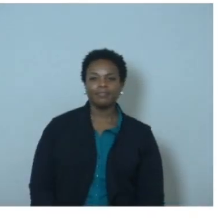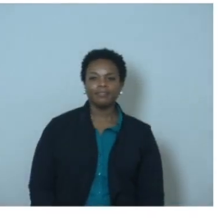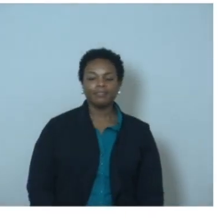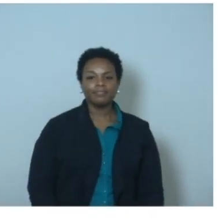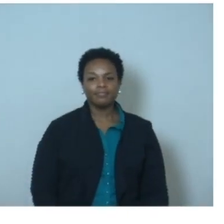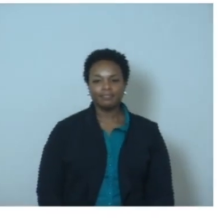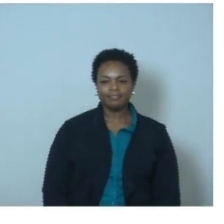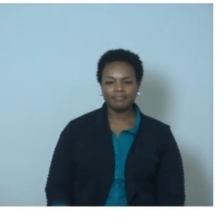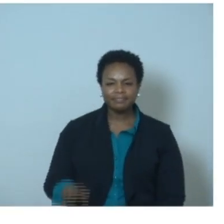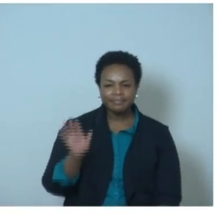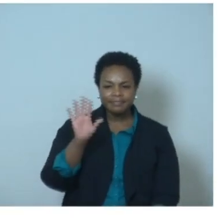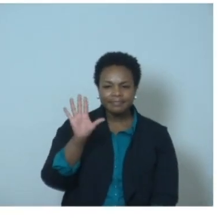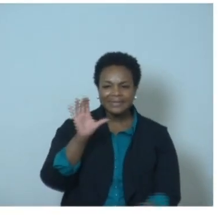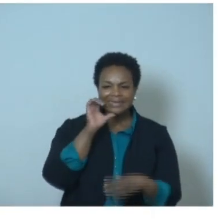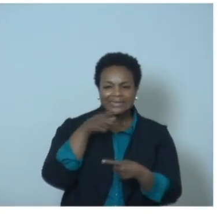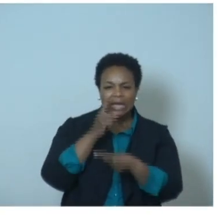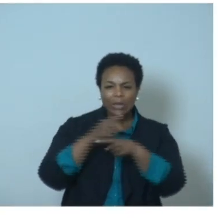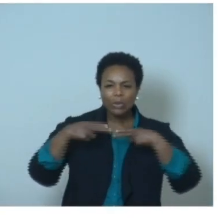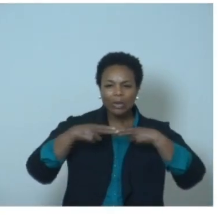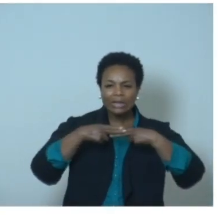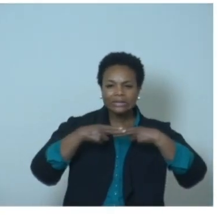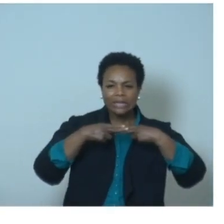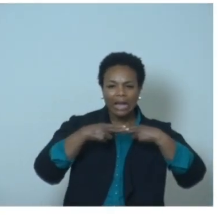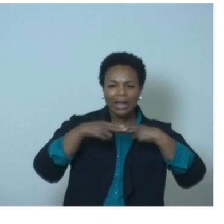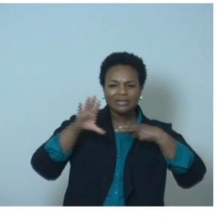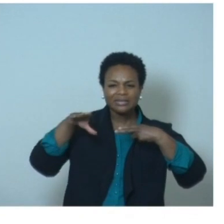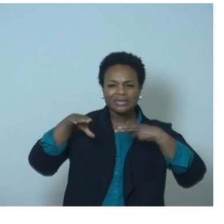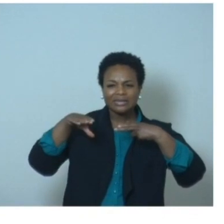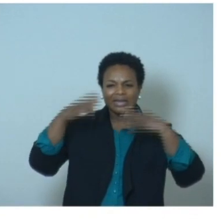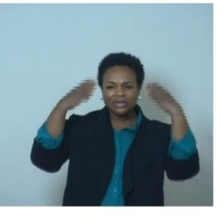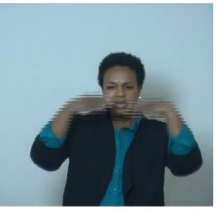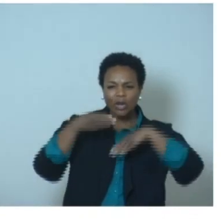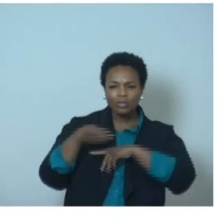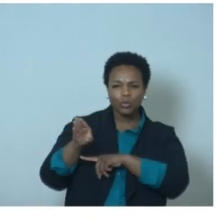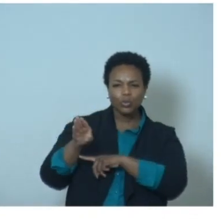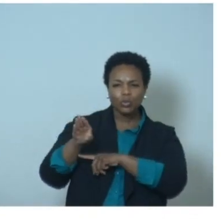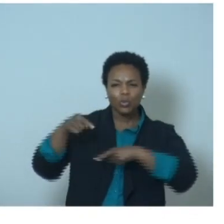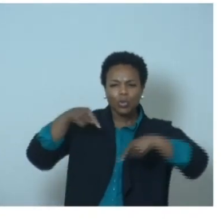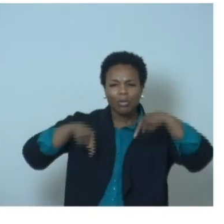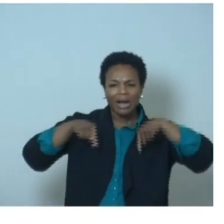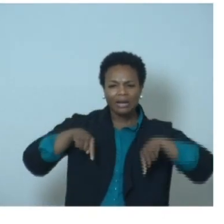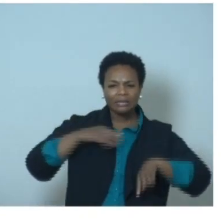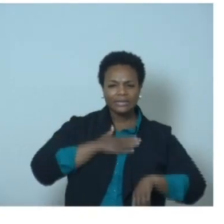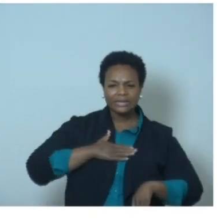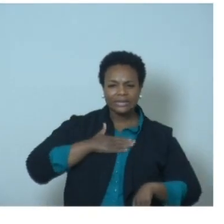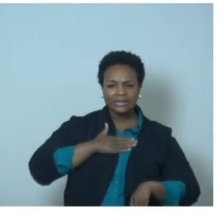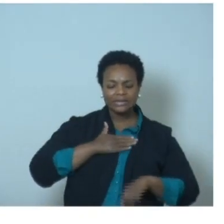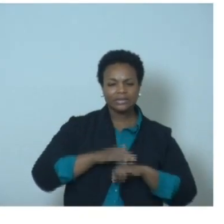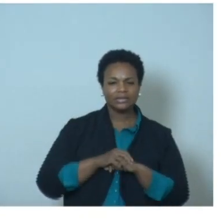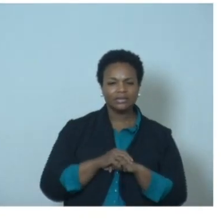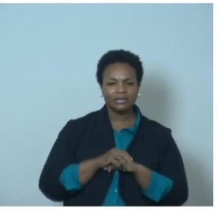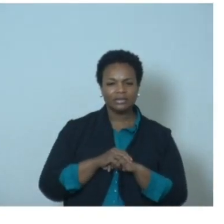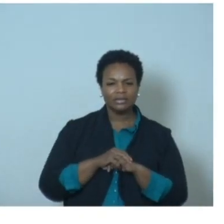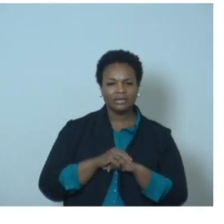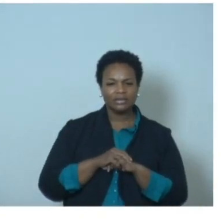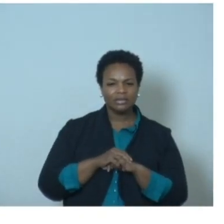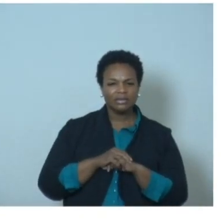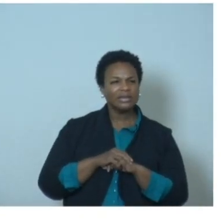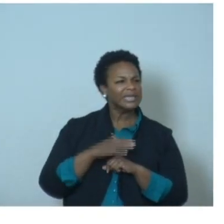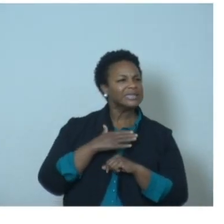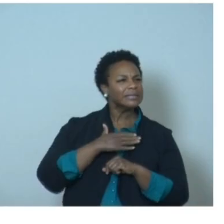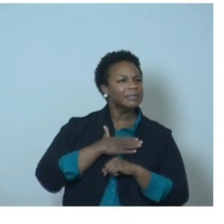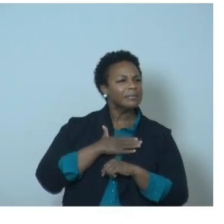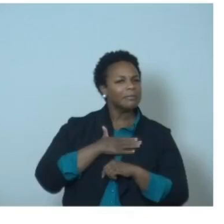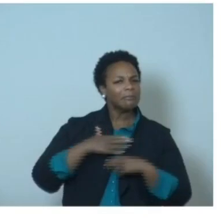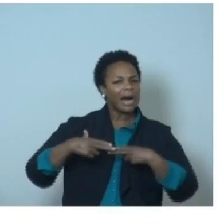No, maybe they changed order. It's the dark blue one. But in my presentation, it's between